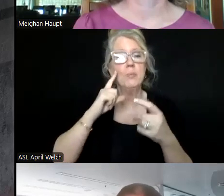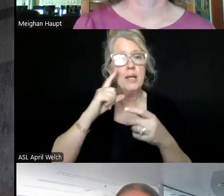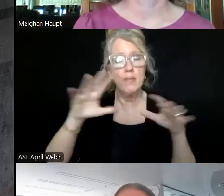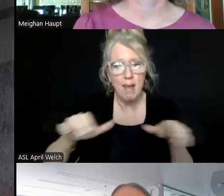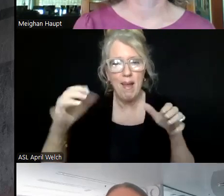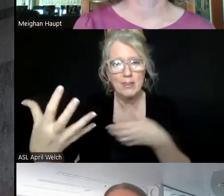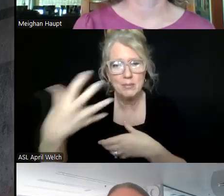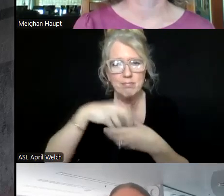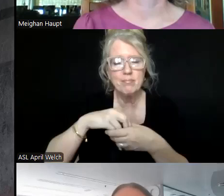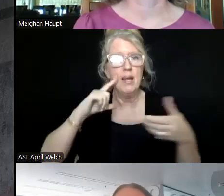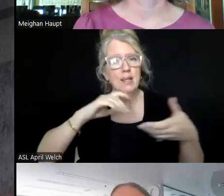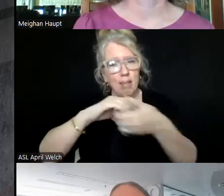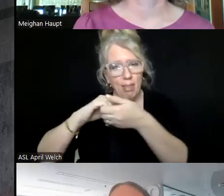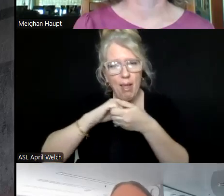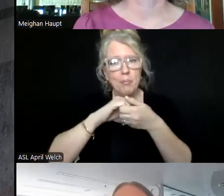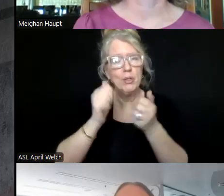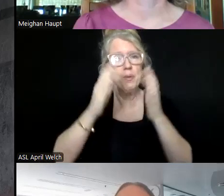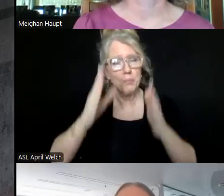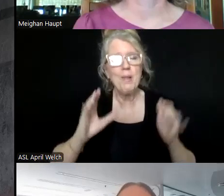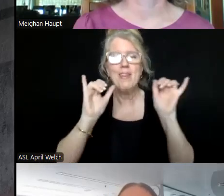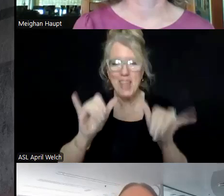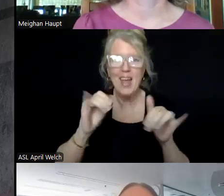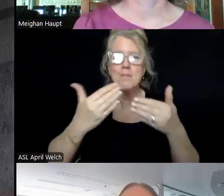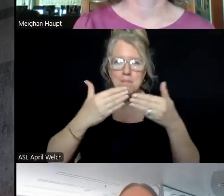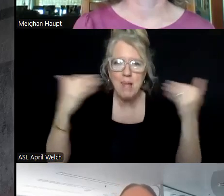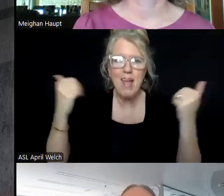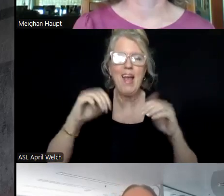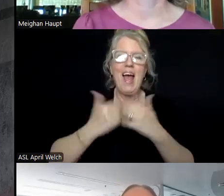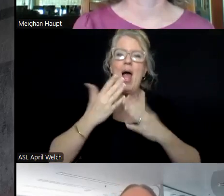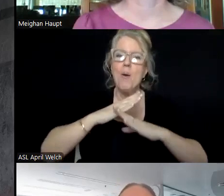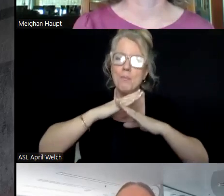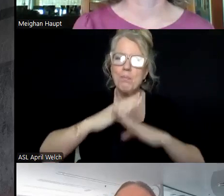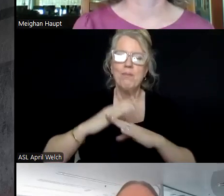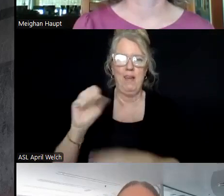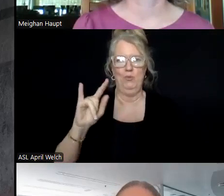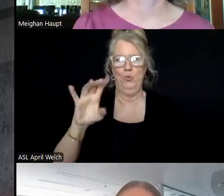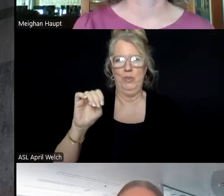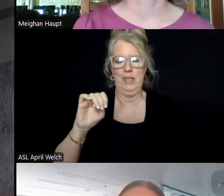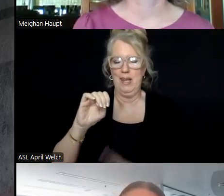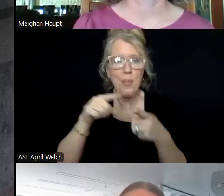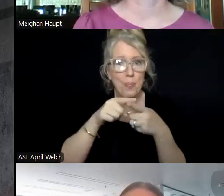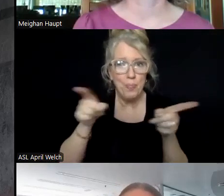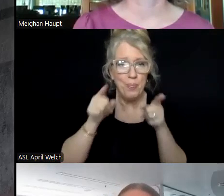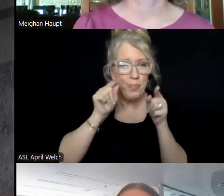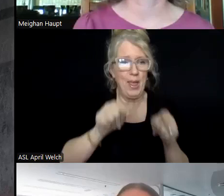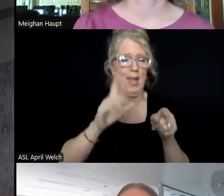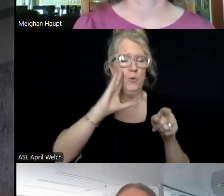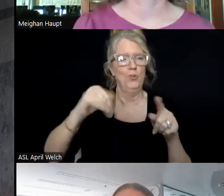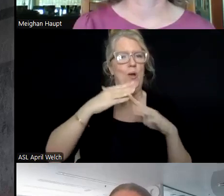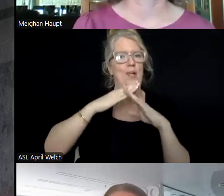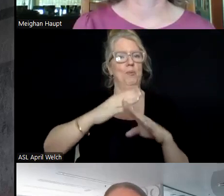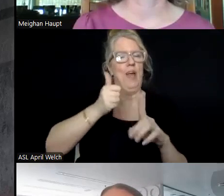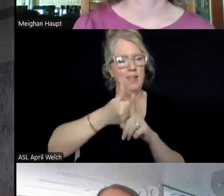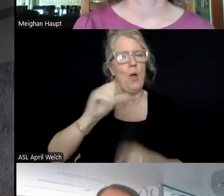engagement, collaborating with a person, is the best way to prevent suicide, because only they are going to prevent their own